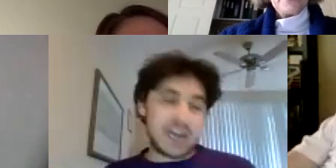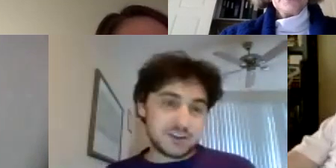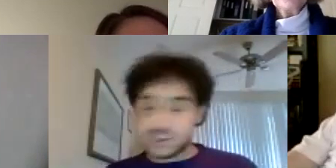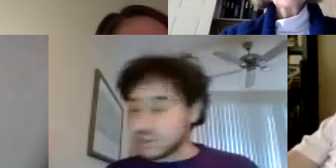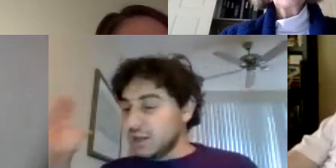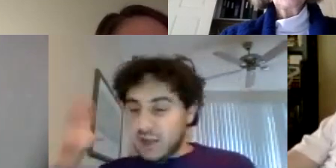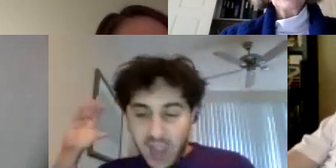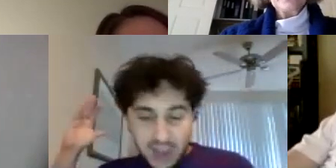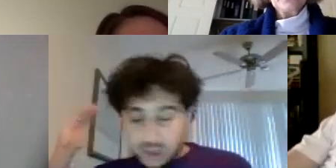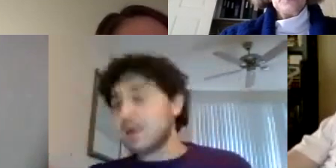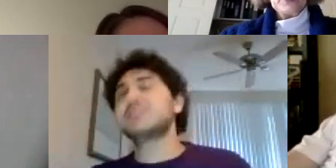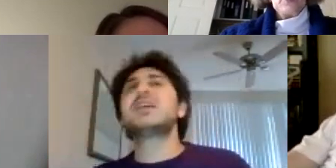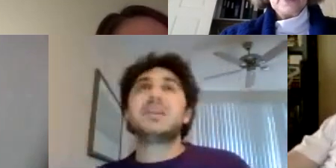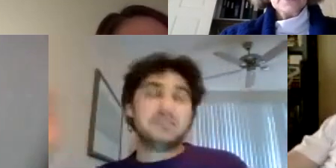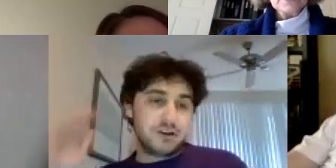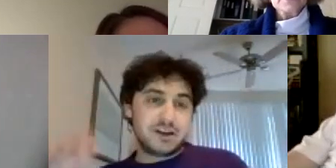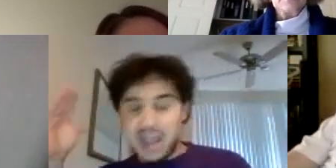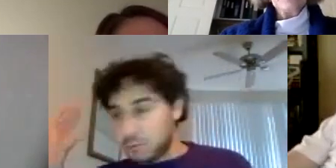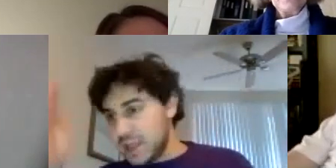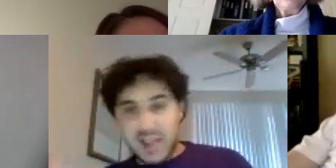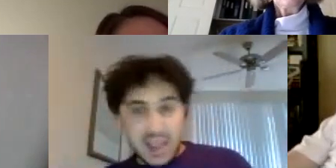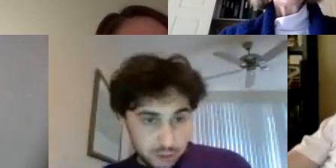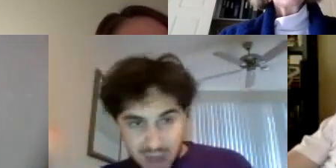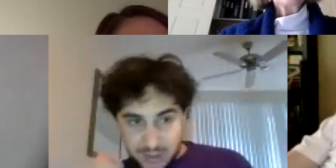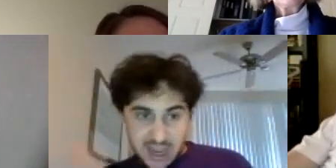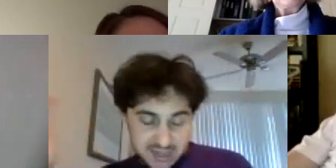the poison control and the 211 system.